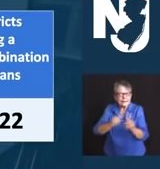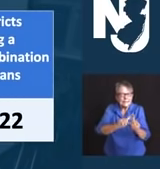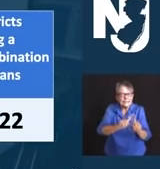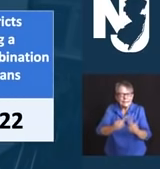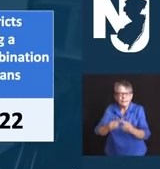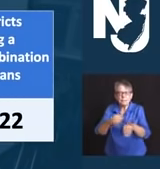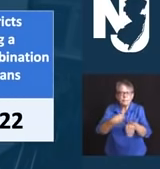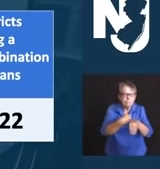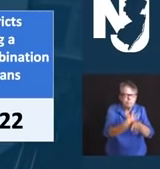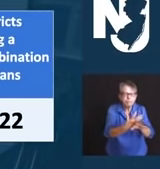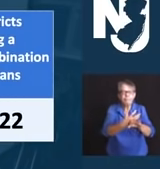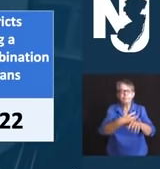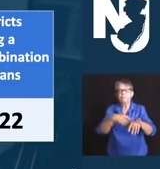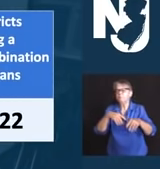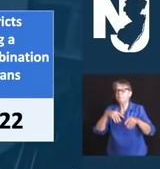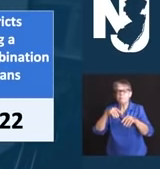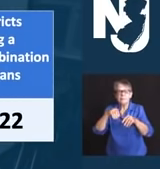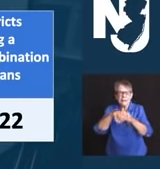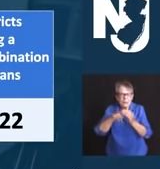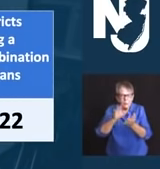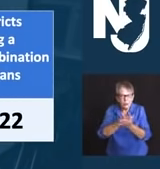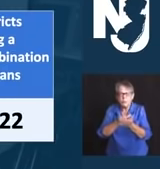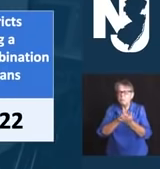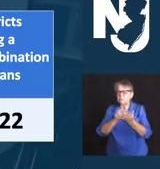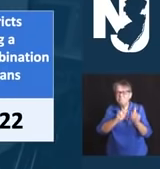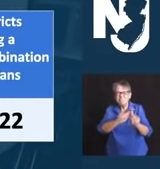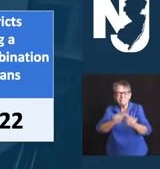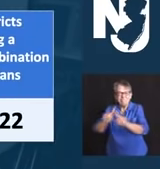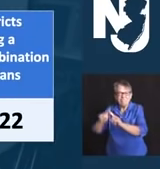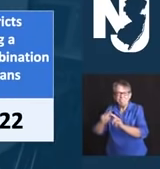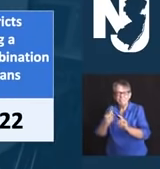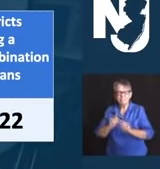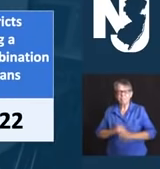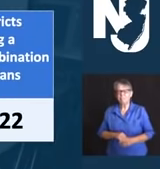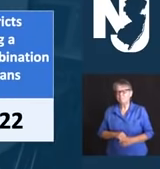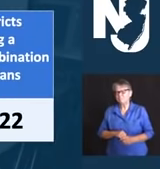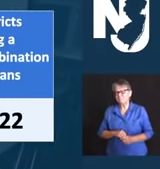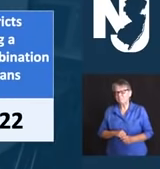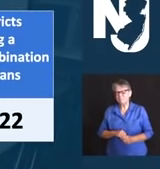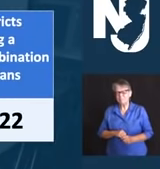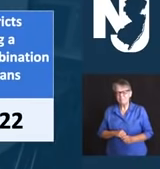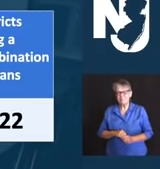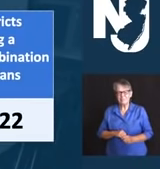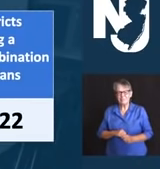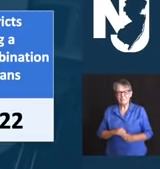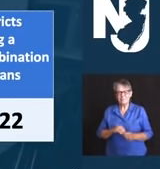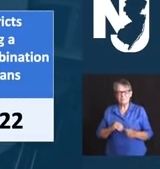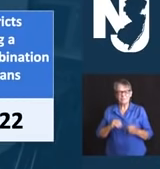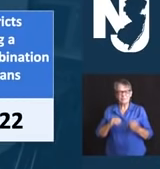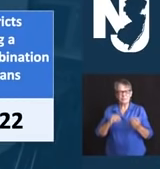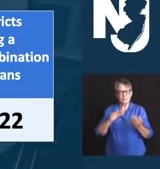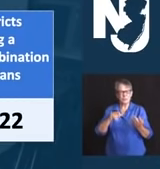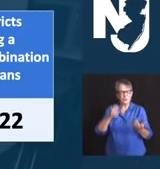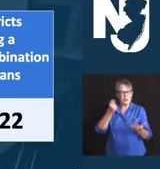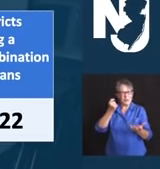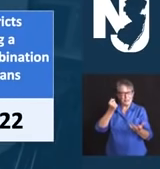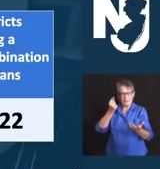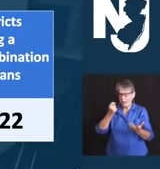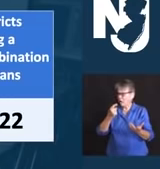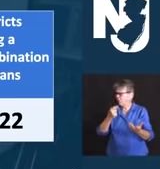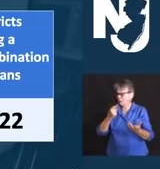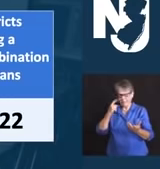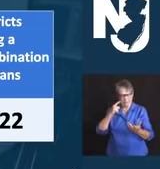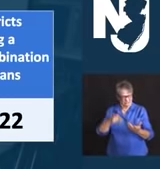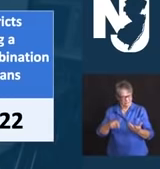that's because it includes a certain grouping of our private schools as well. Not all, but it does include